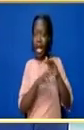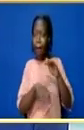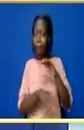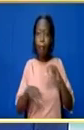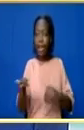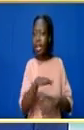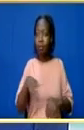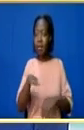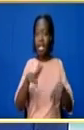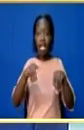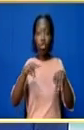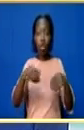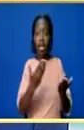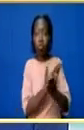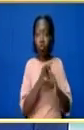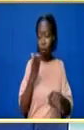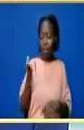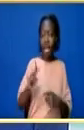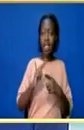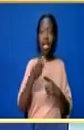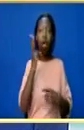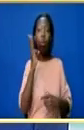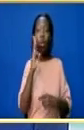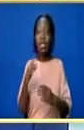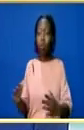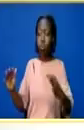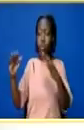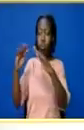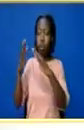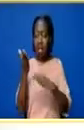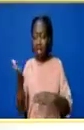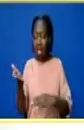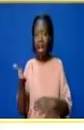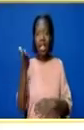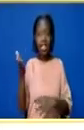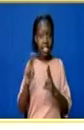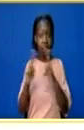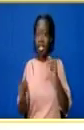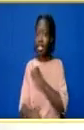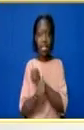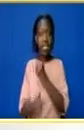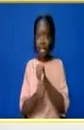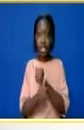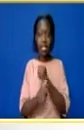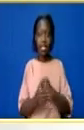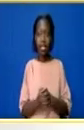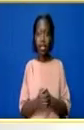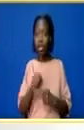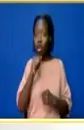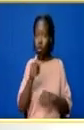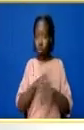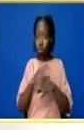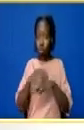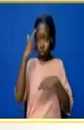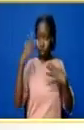been removed from there. Mm-hmm. Water fills it in. Mm. So that is a very bad health hazard. Okay. And that's why people are